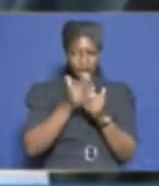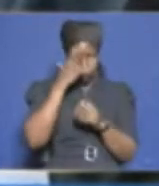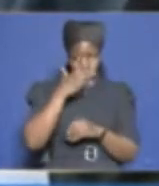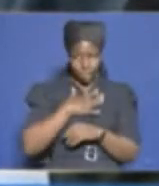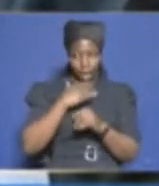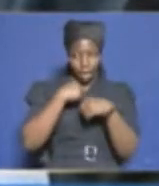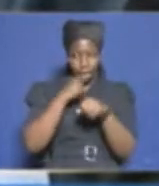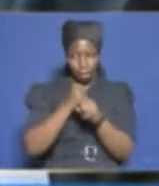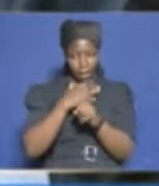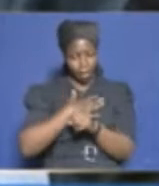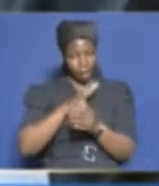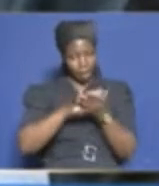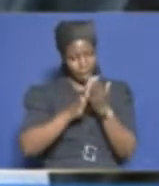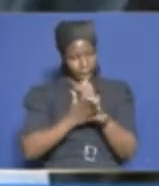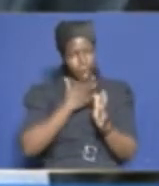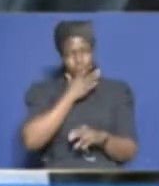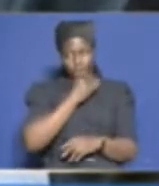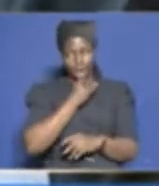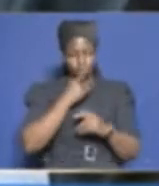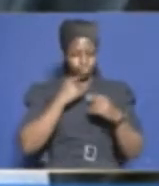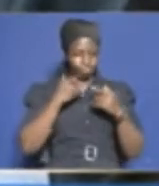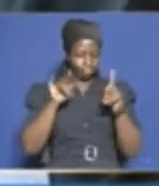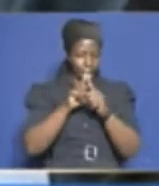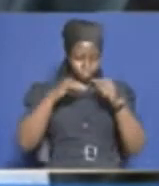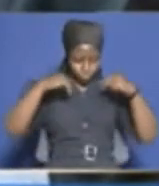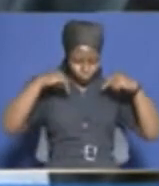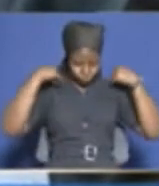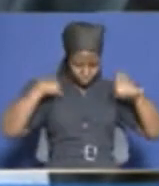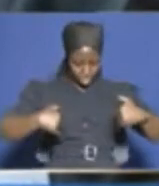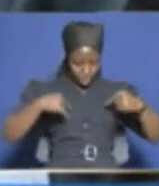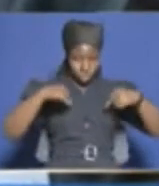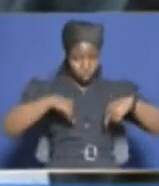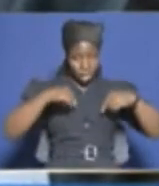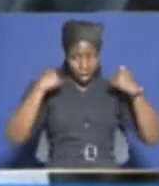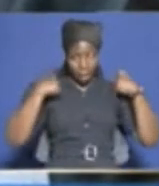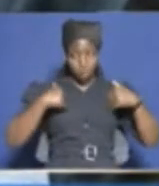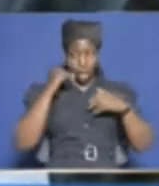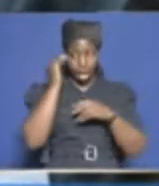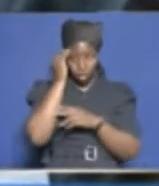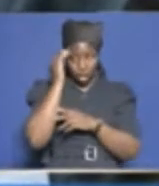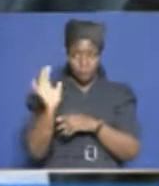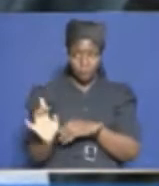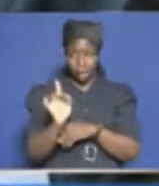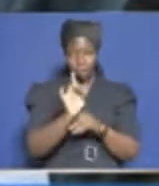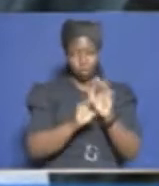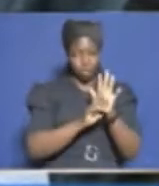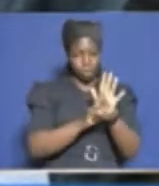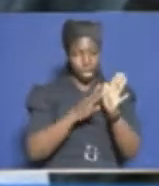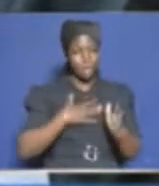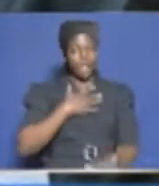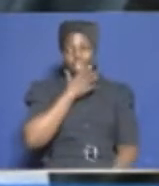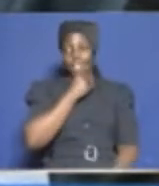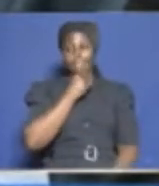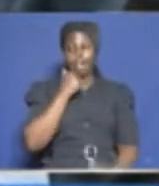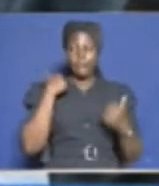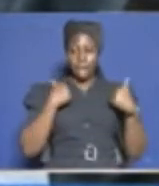me, nurtured me, and made me into the man I am today." When I knew I was coming to speak here on